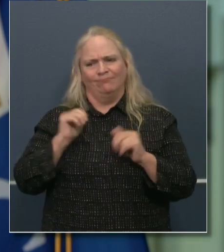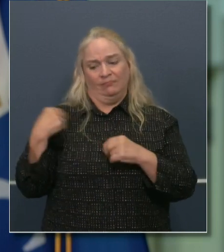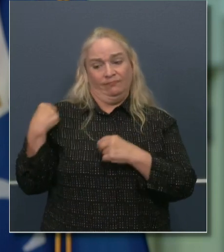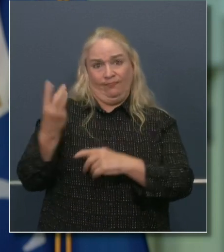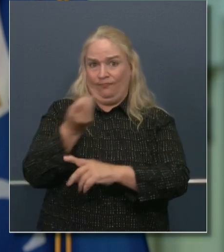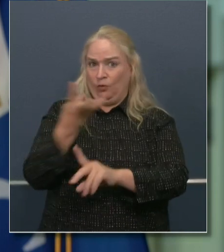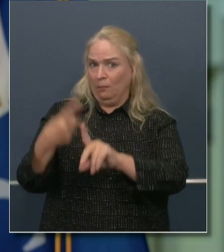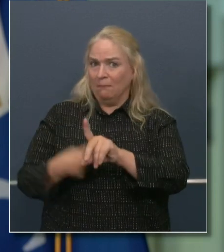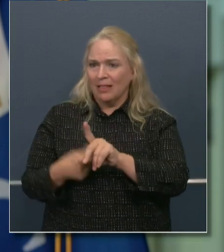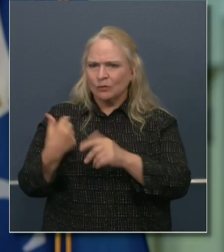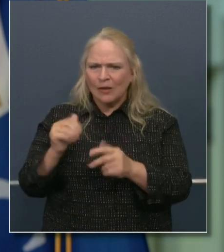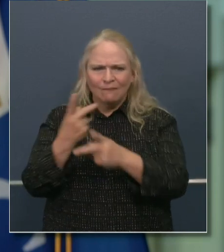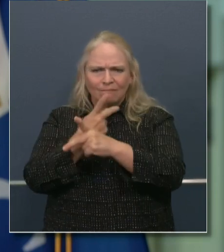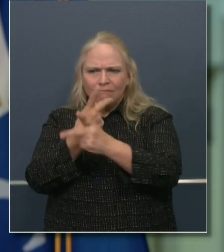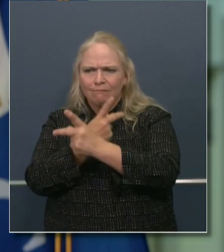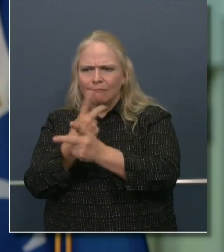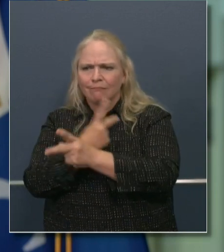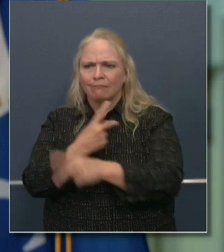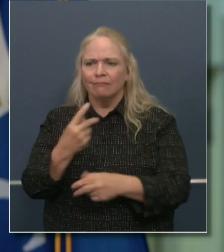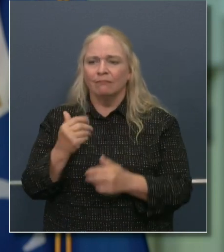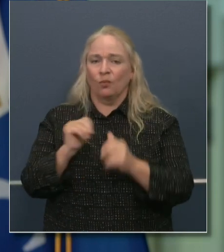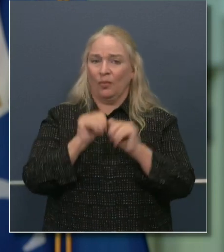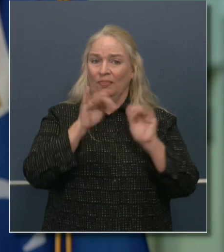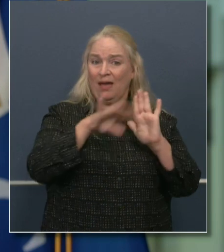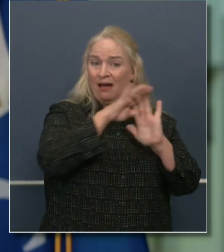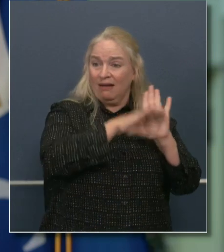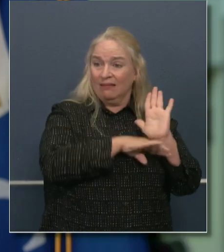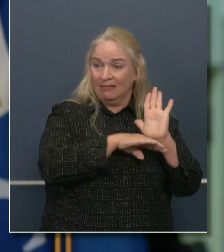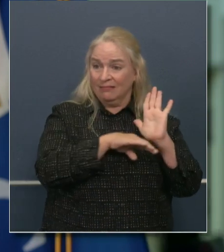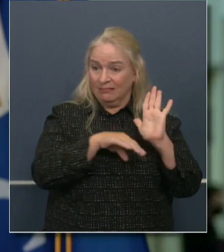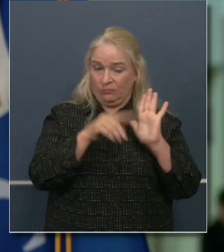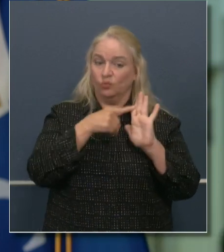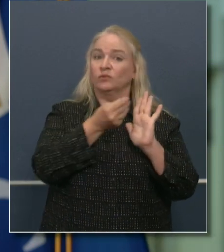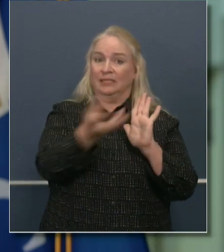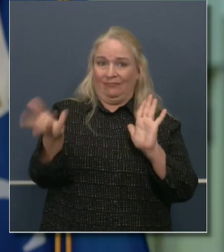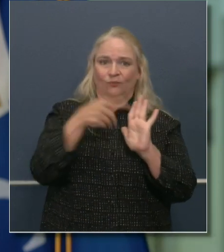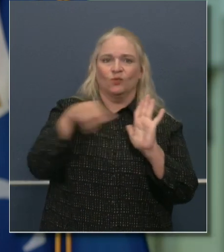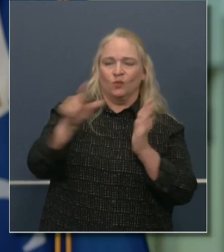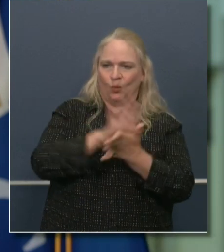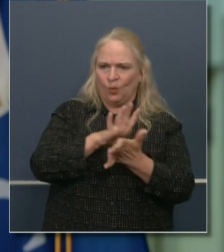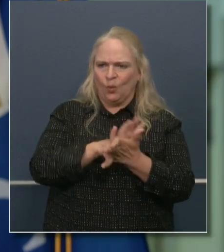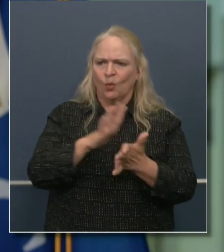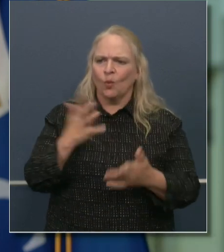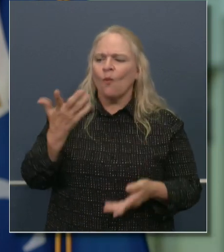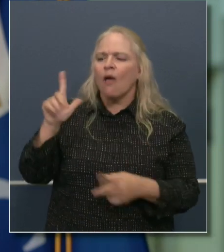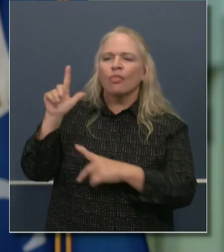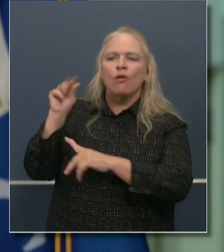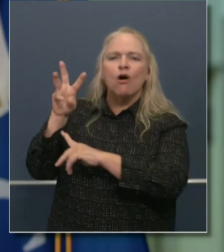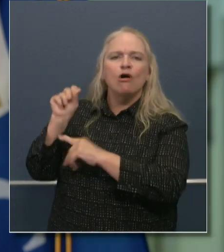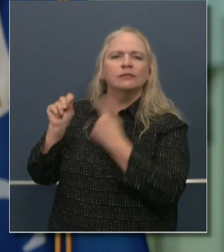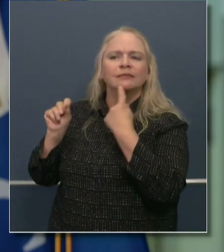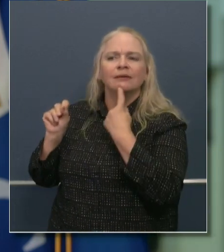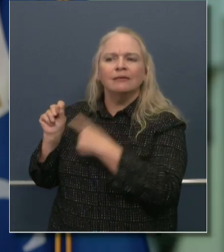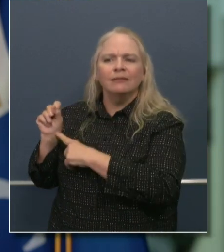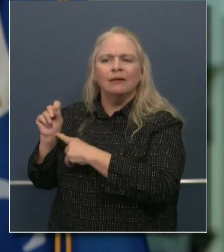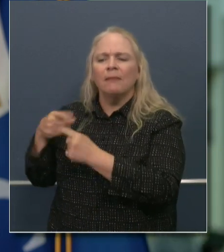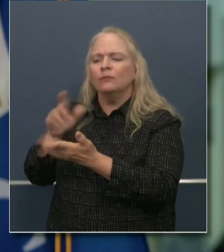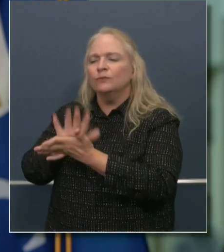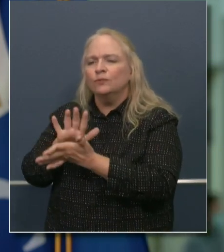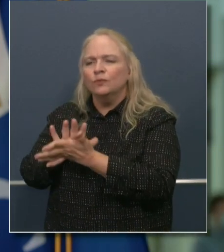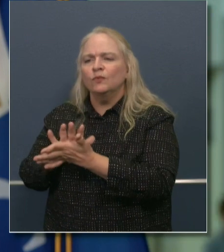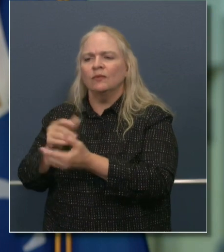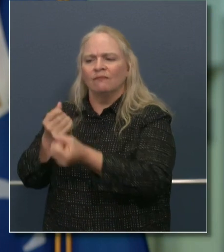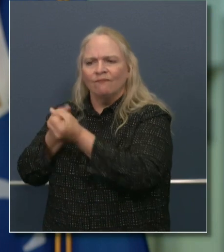guidance we've been putting out and the statutory language that's in the budget related to school funding. That